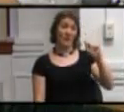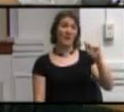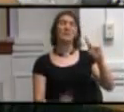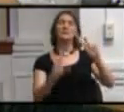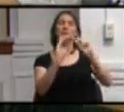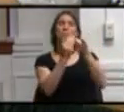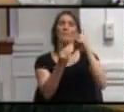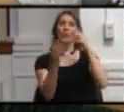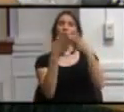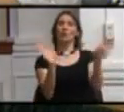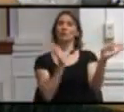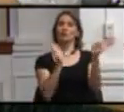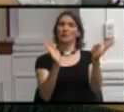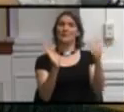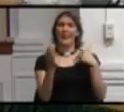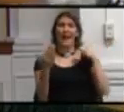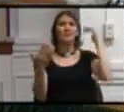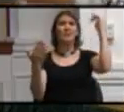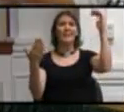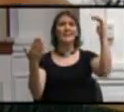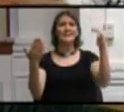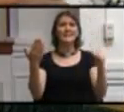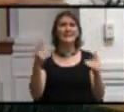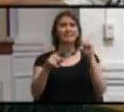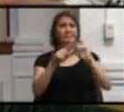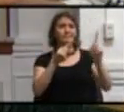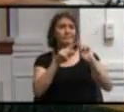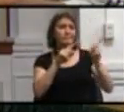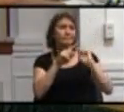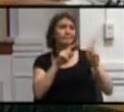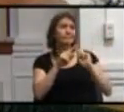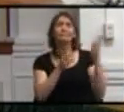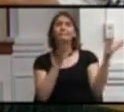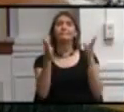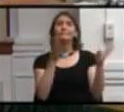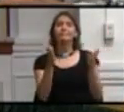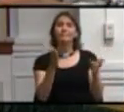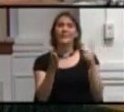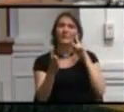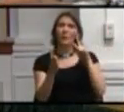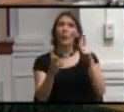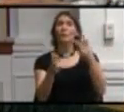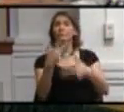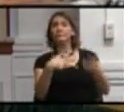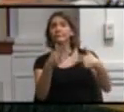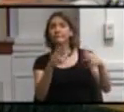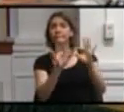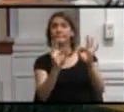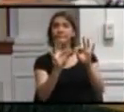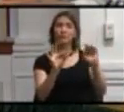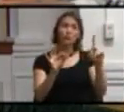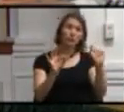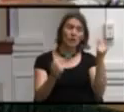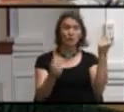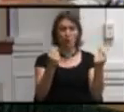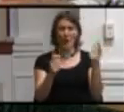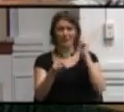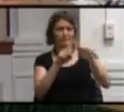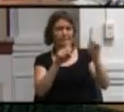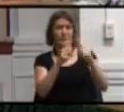General Services for annually puts out to bid a wide variety of